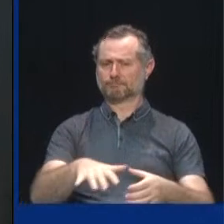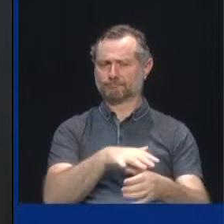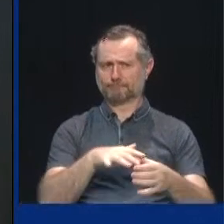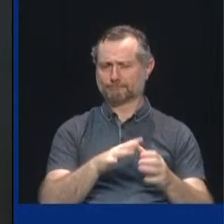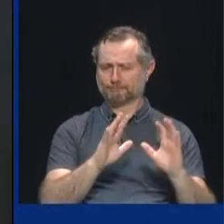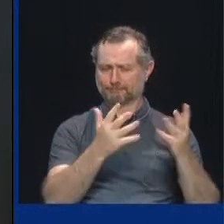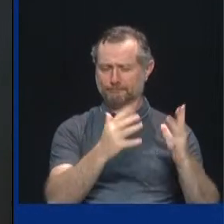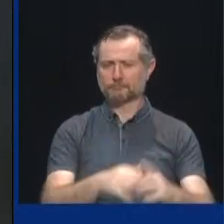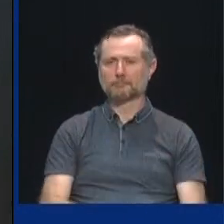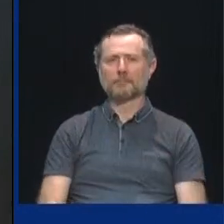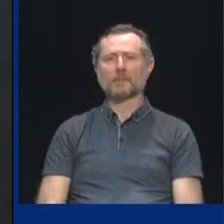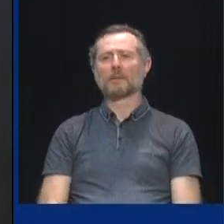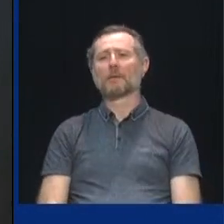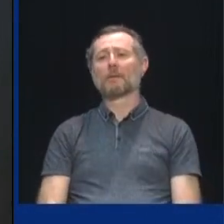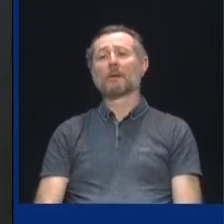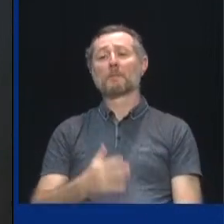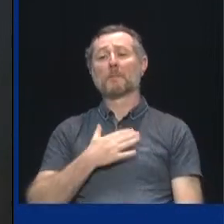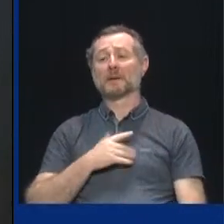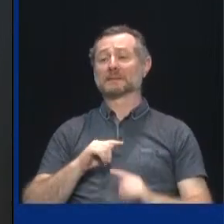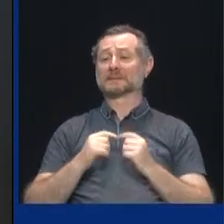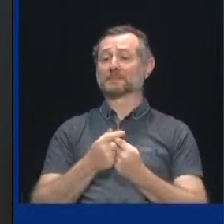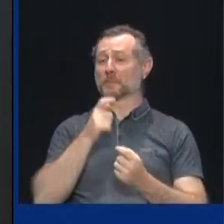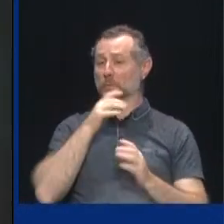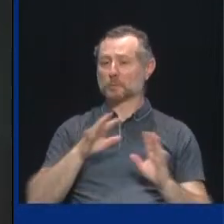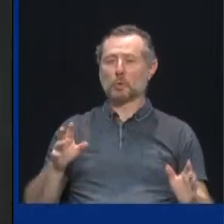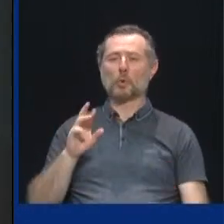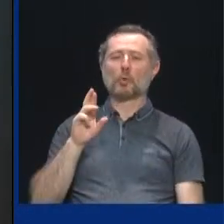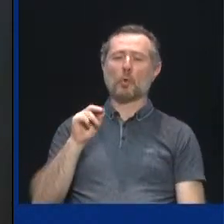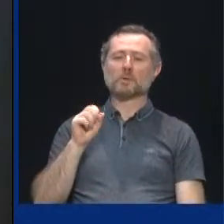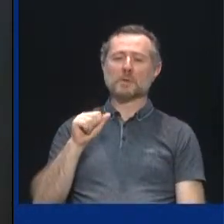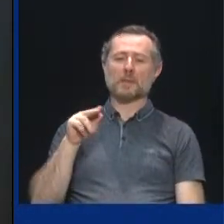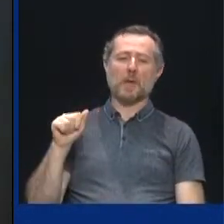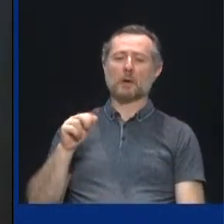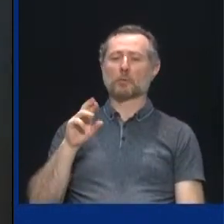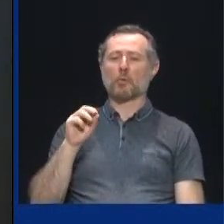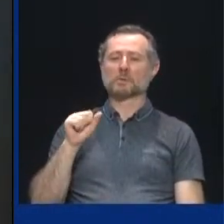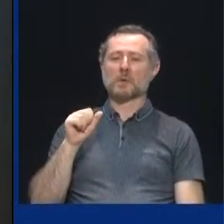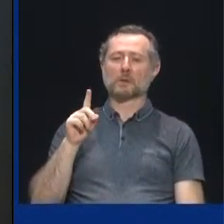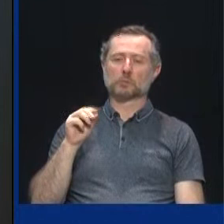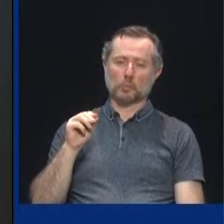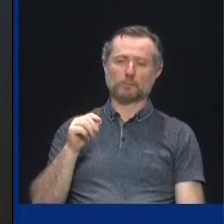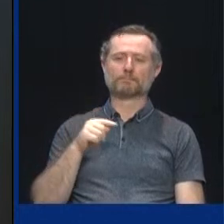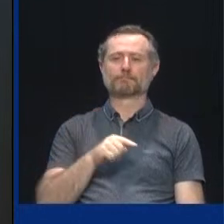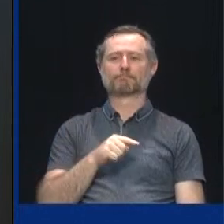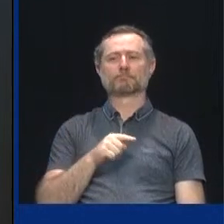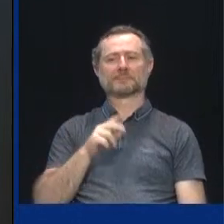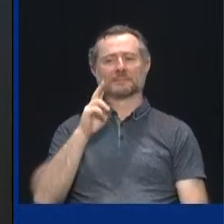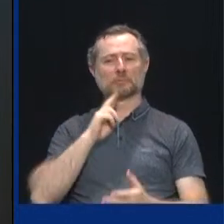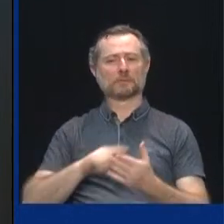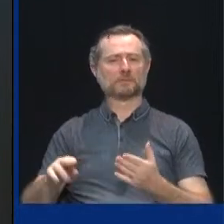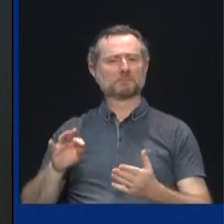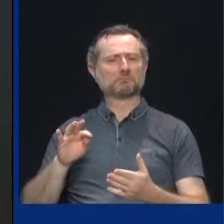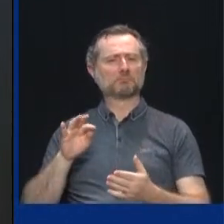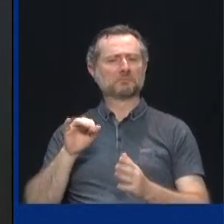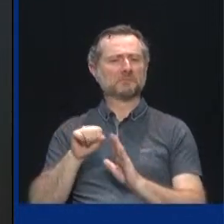From my team, we have Rosanna Rosado, the great New York Secretary of State. Thank you, Rosanna.